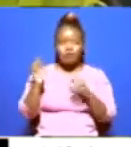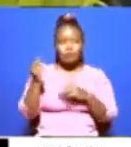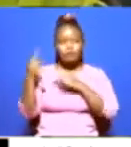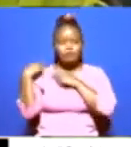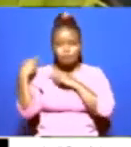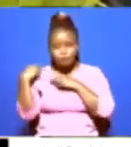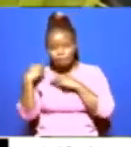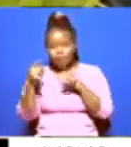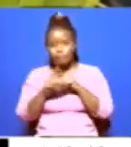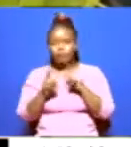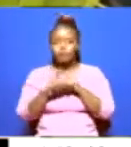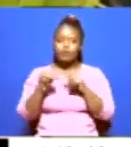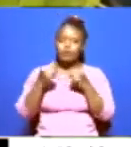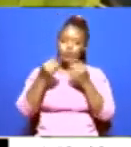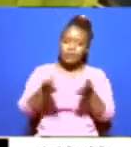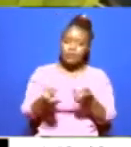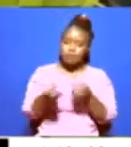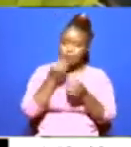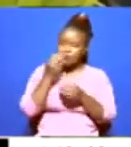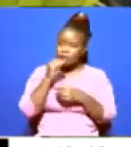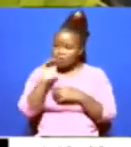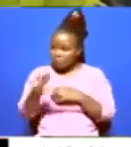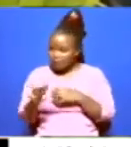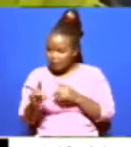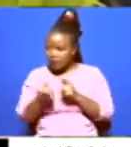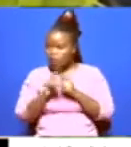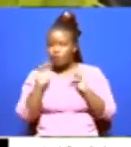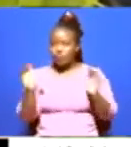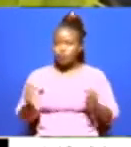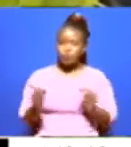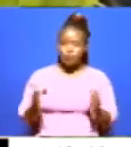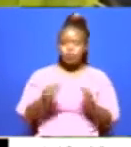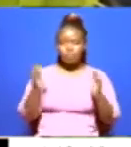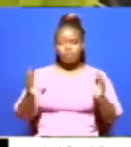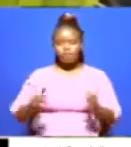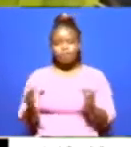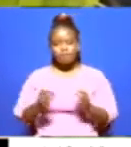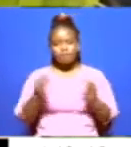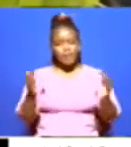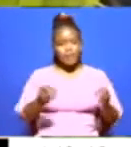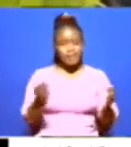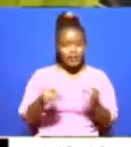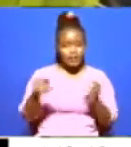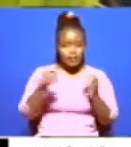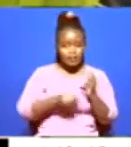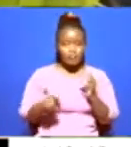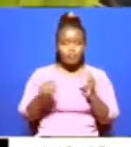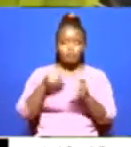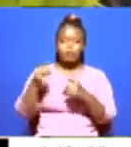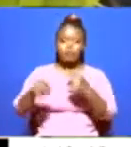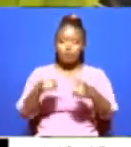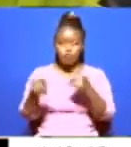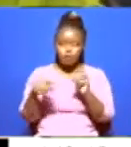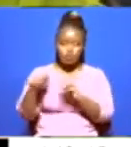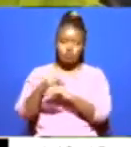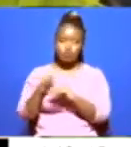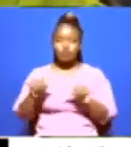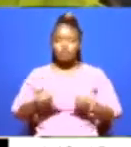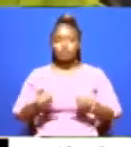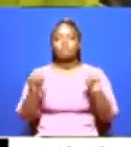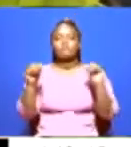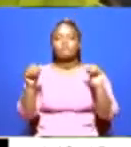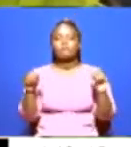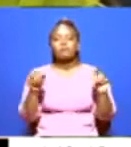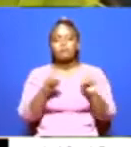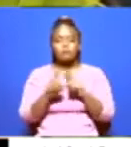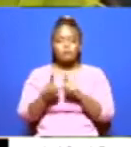feedback. They encourage us, like you are encouraging us today, to keep moving on. The Environment